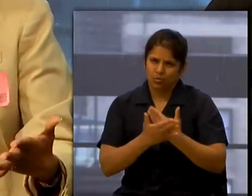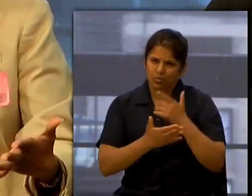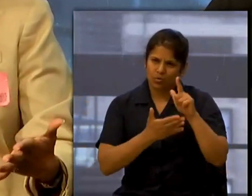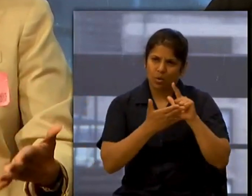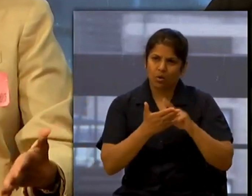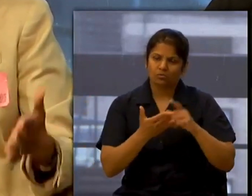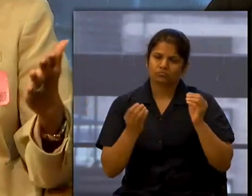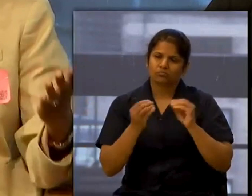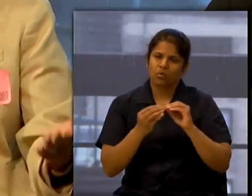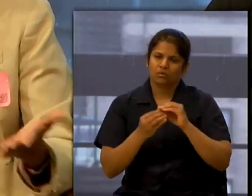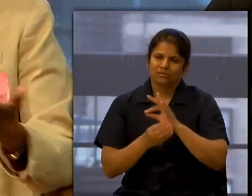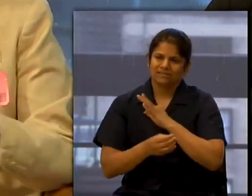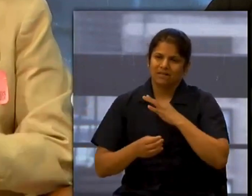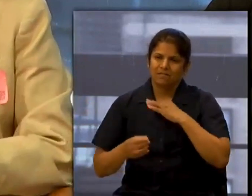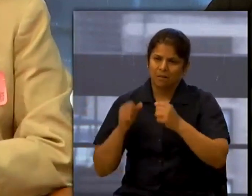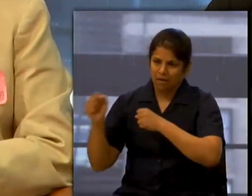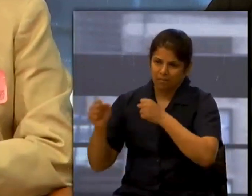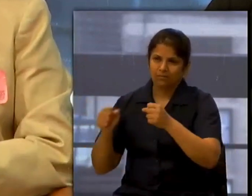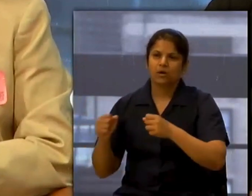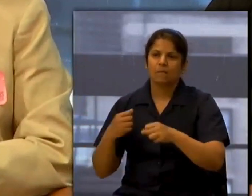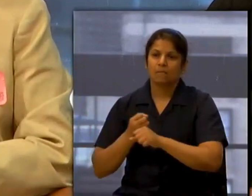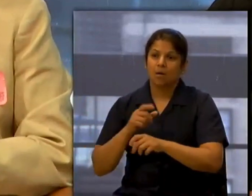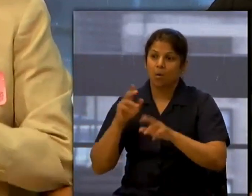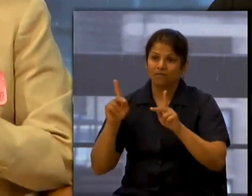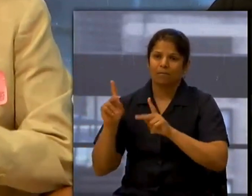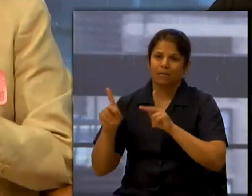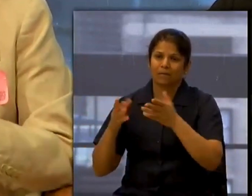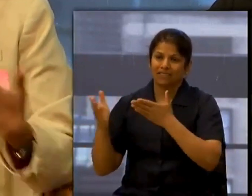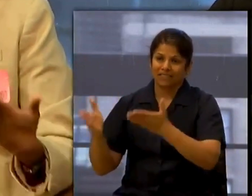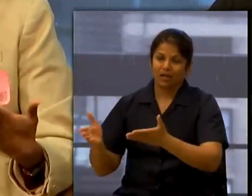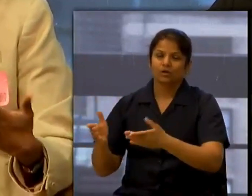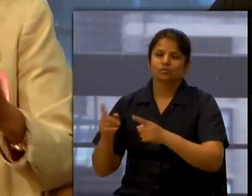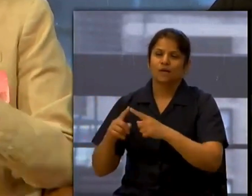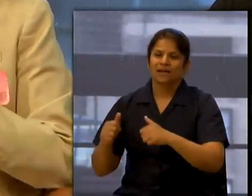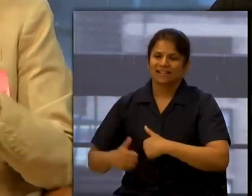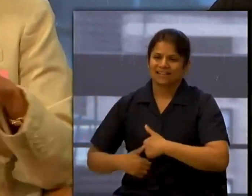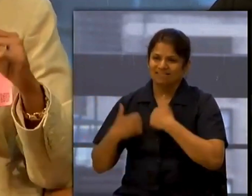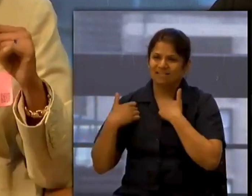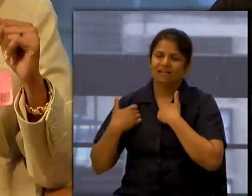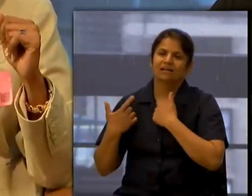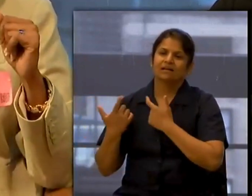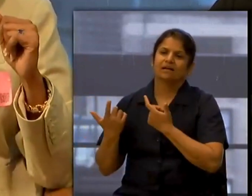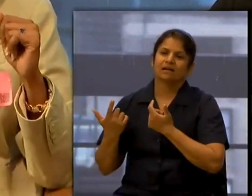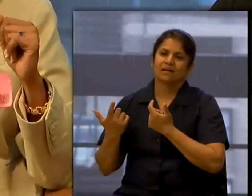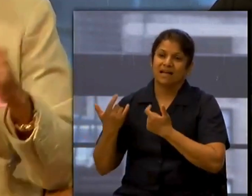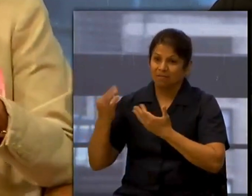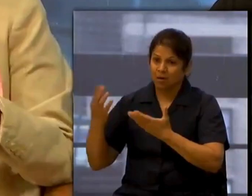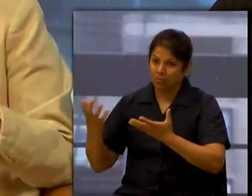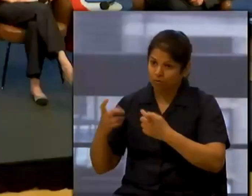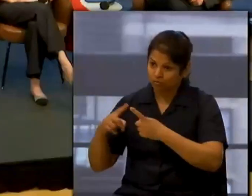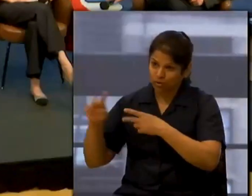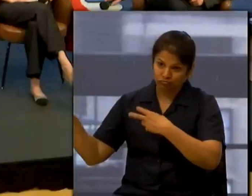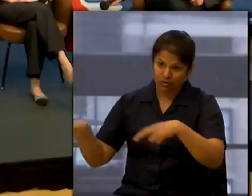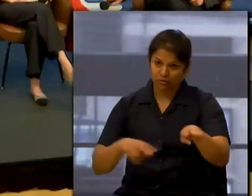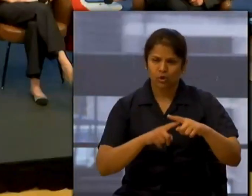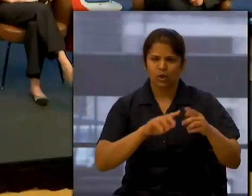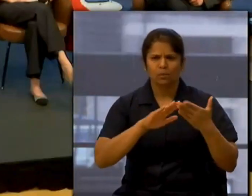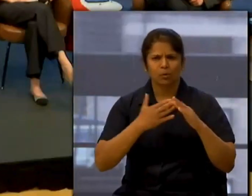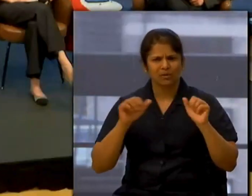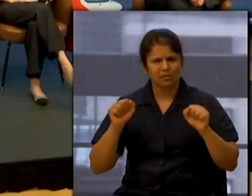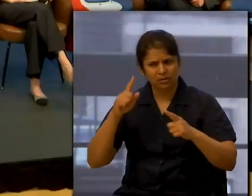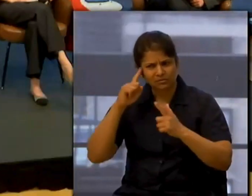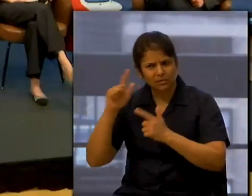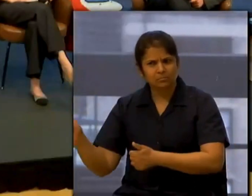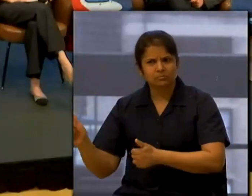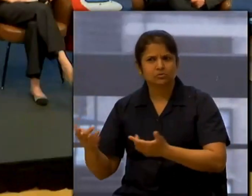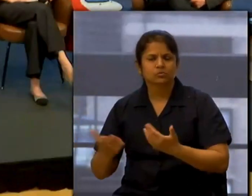these nursing homes so that they can maybe transition to the community if that's what they want to do. So yes, I think that's it for me.